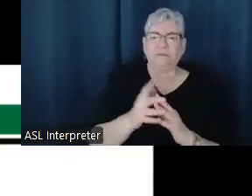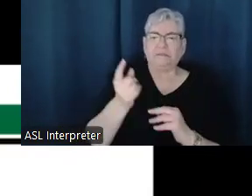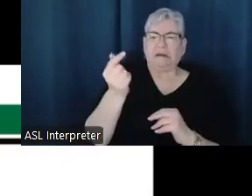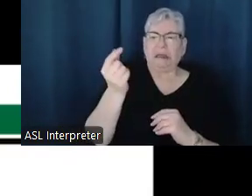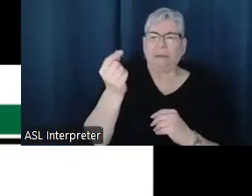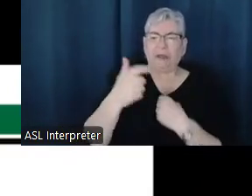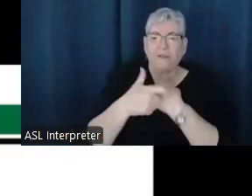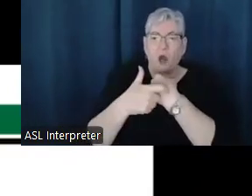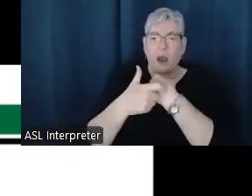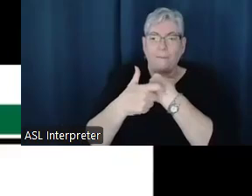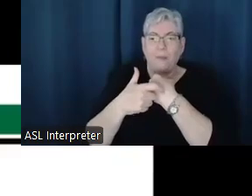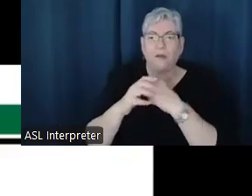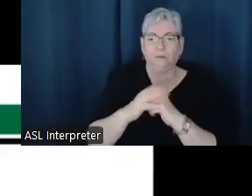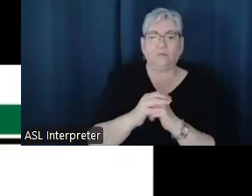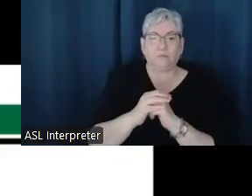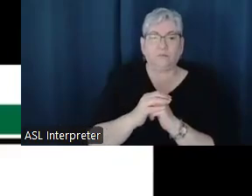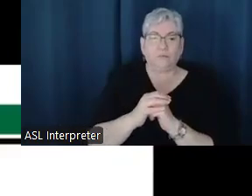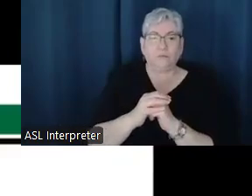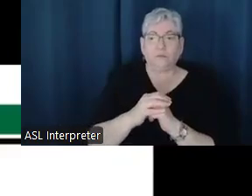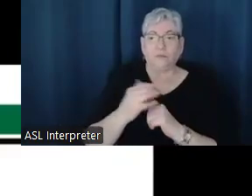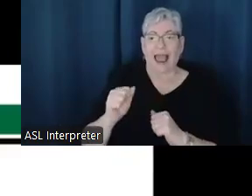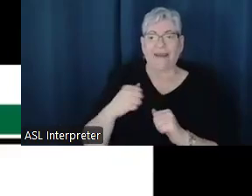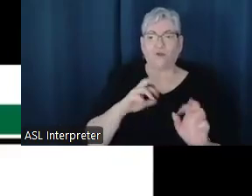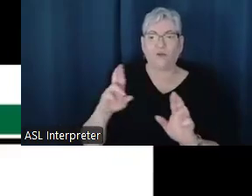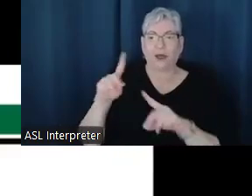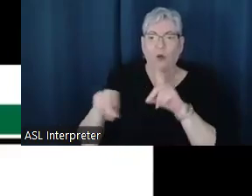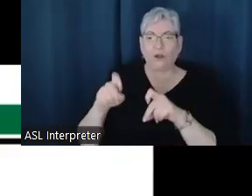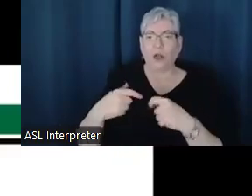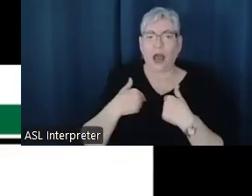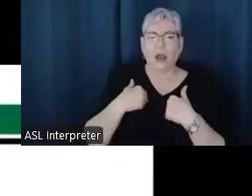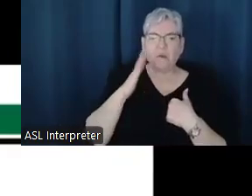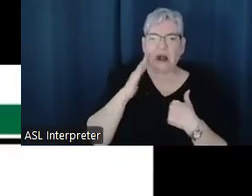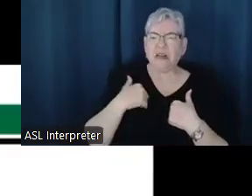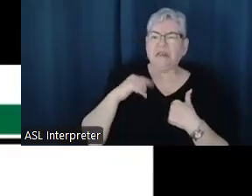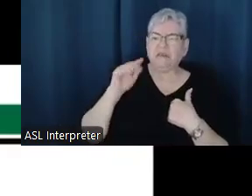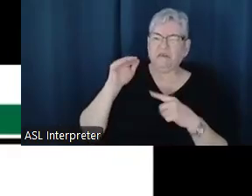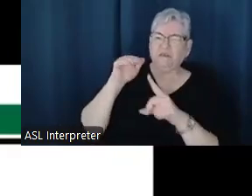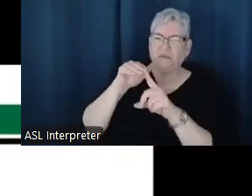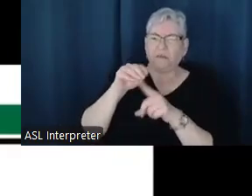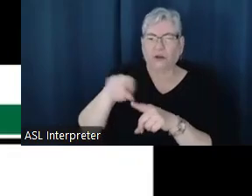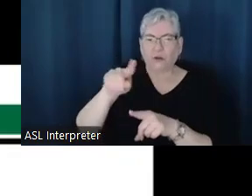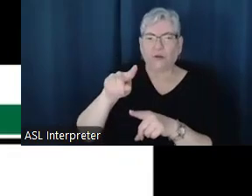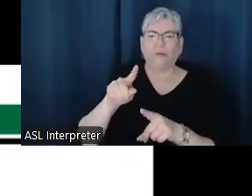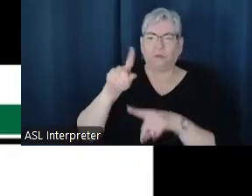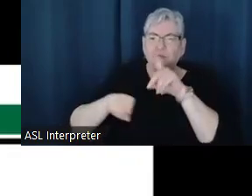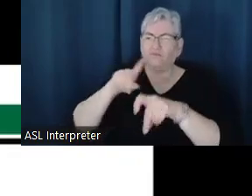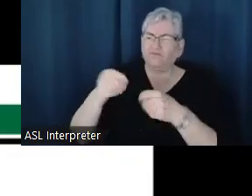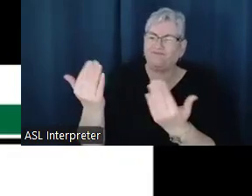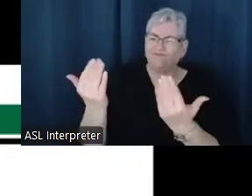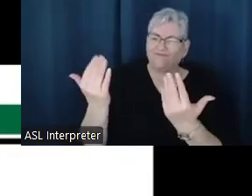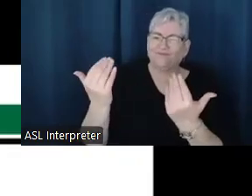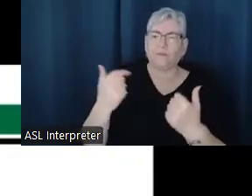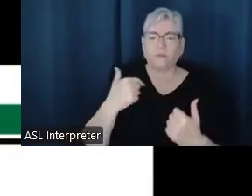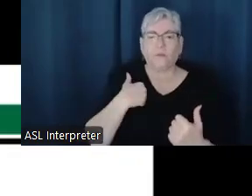time till we have questions, and I'm going to be a bug and ask even more questions as we go through. So hopefully we have some